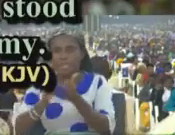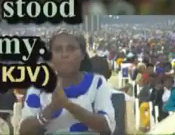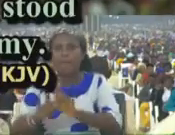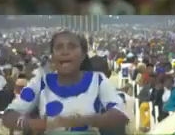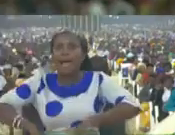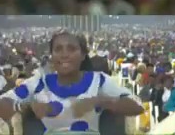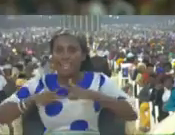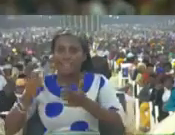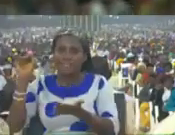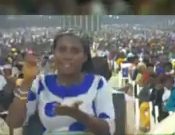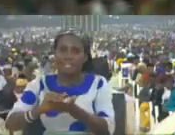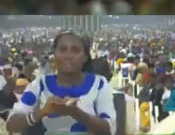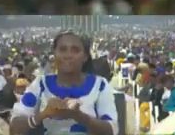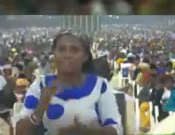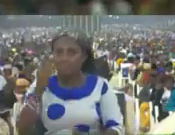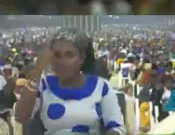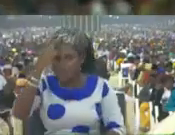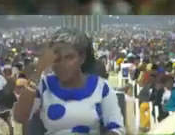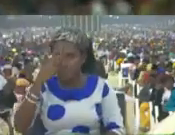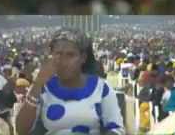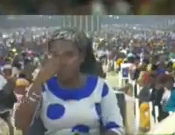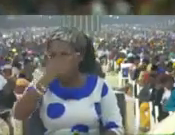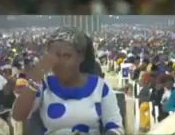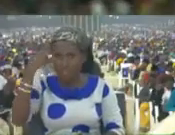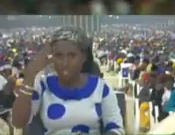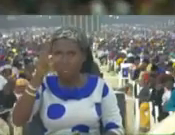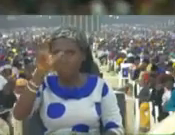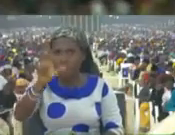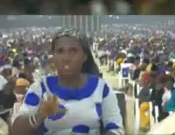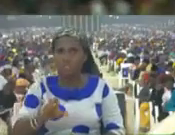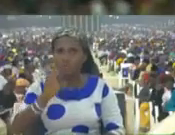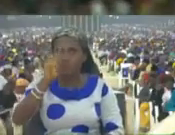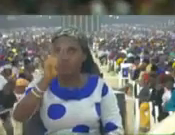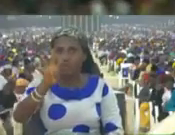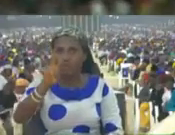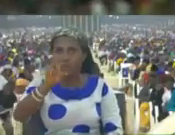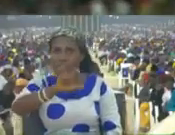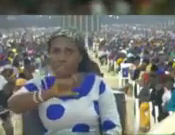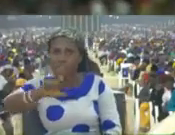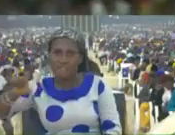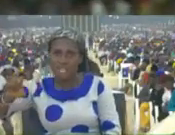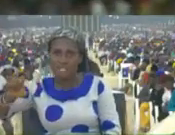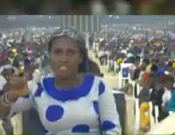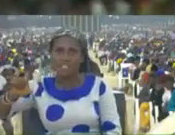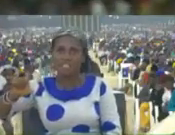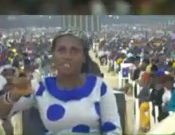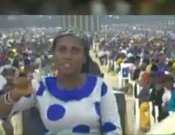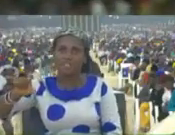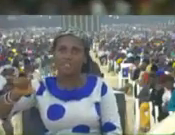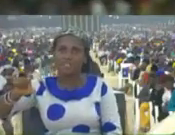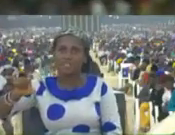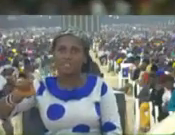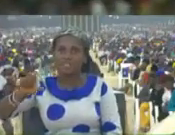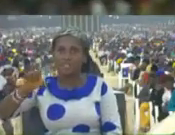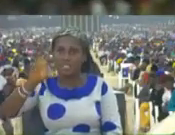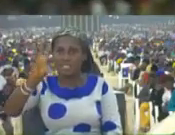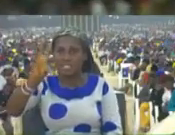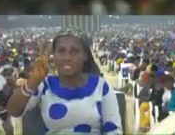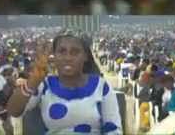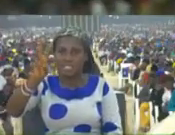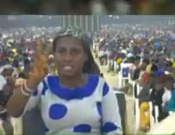In Romans chapter 4, from verse 16 to 21, Romans 4, from verse 16 to